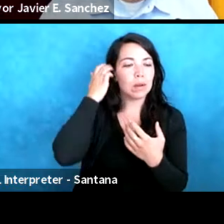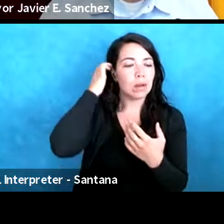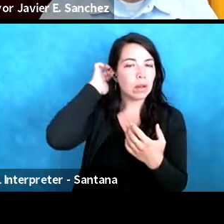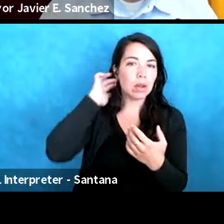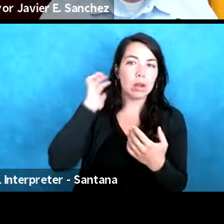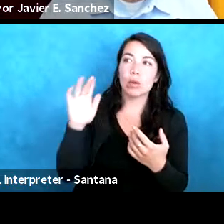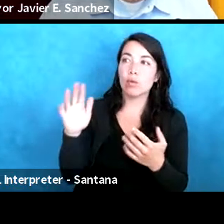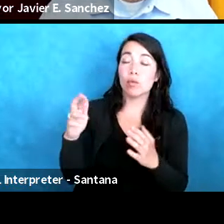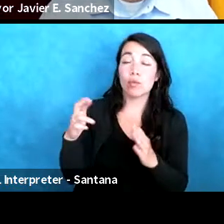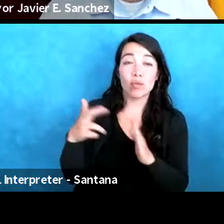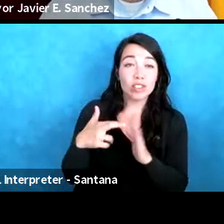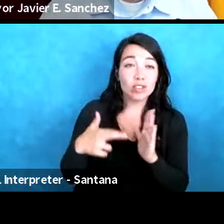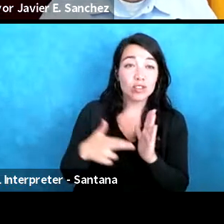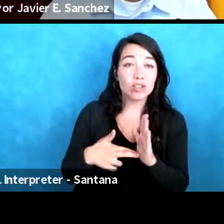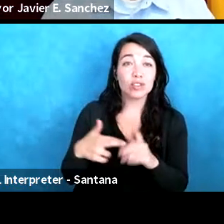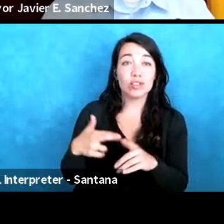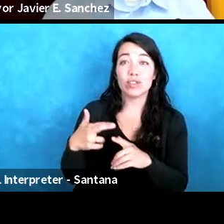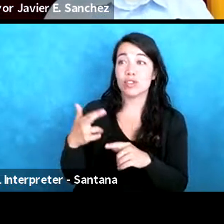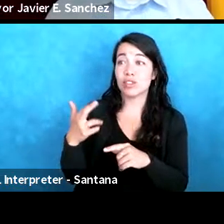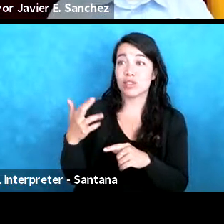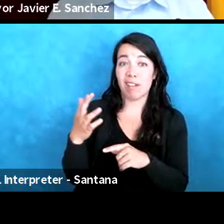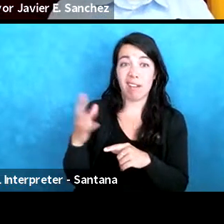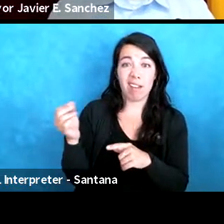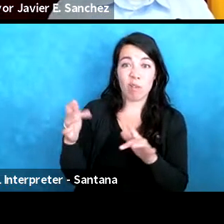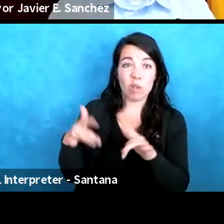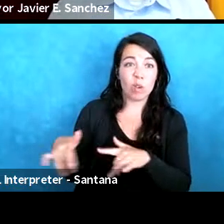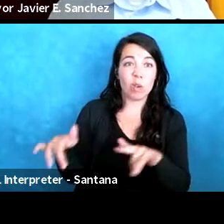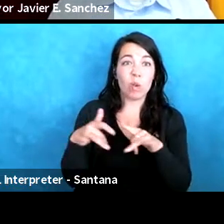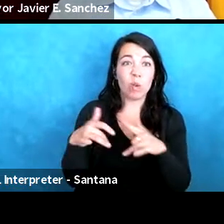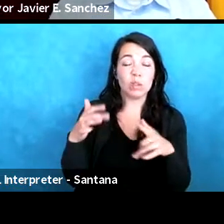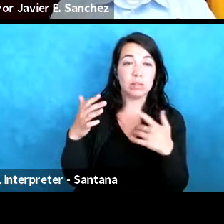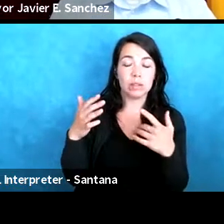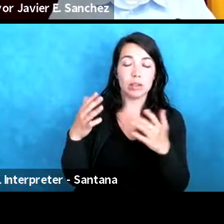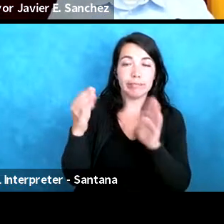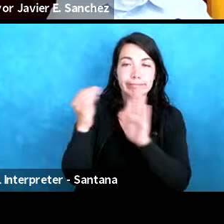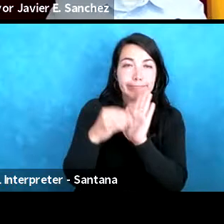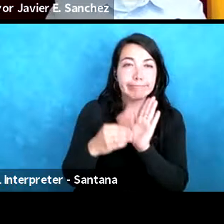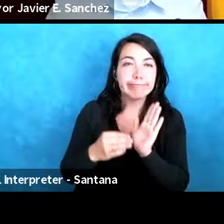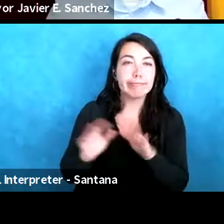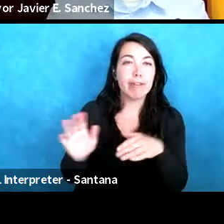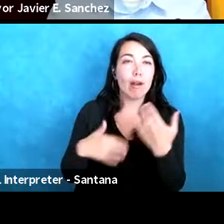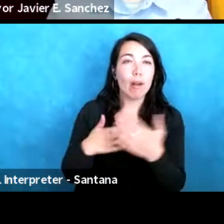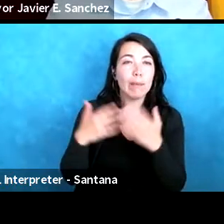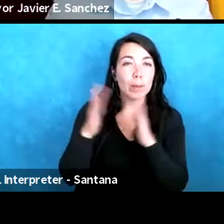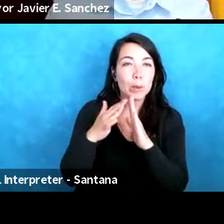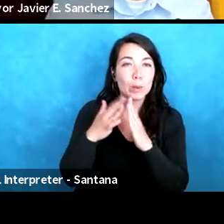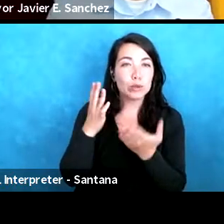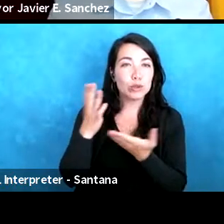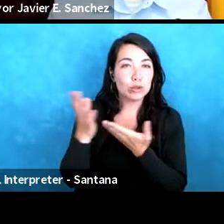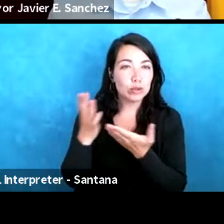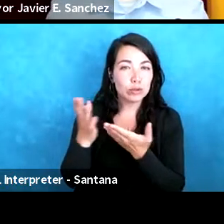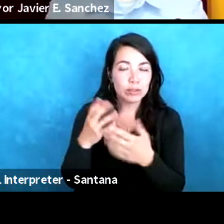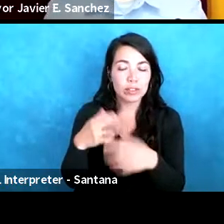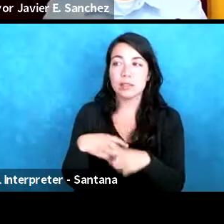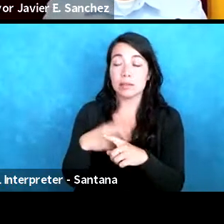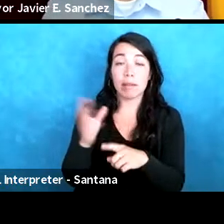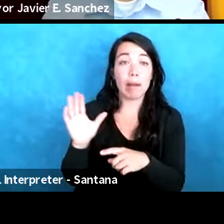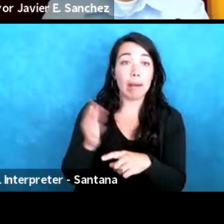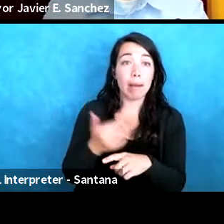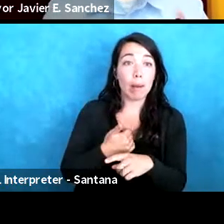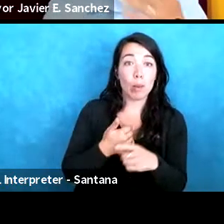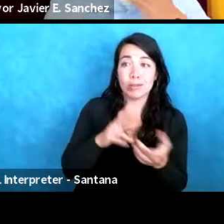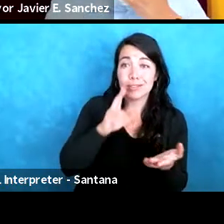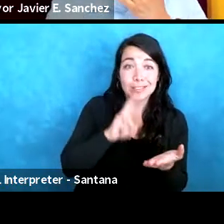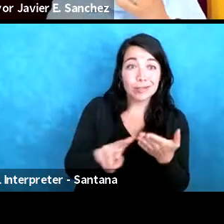also records the community service performed. And our clerks, they're the ones who monitor